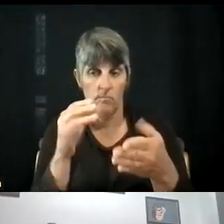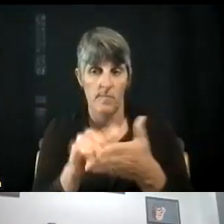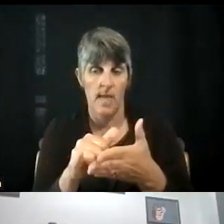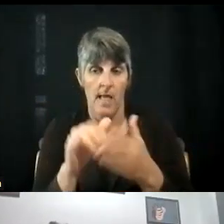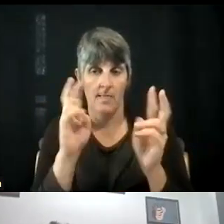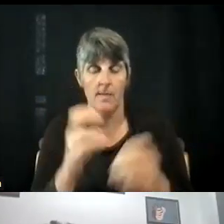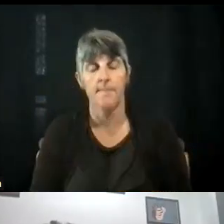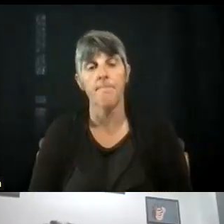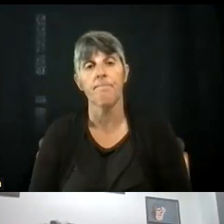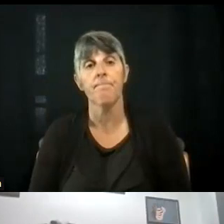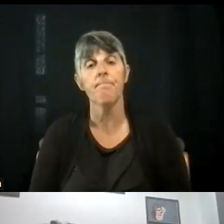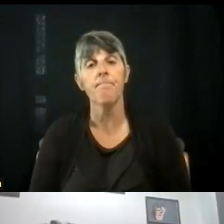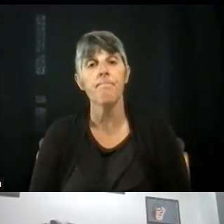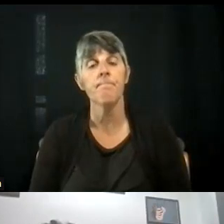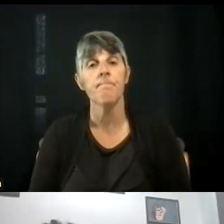the theme.